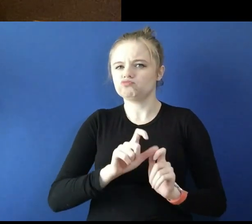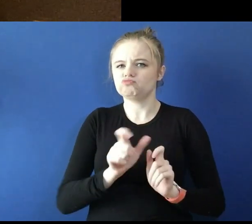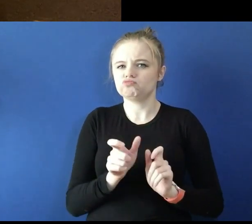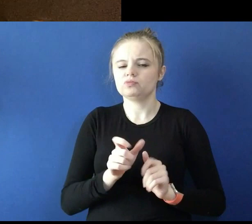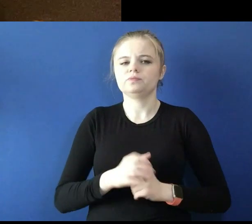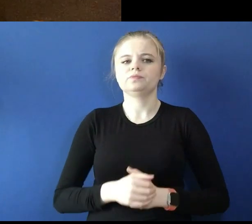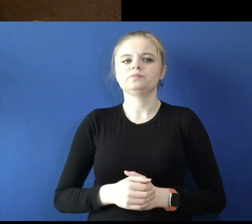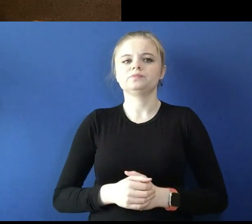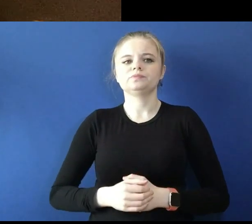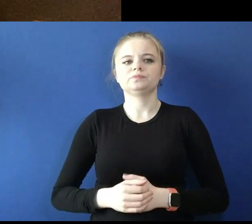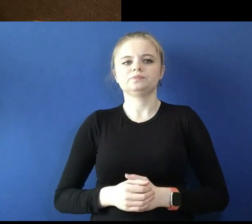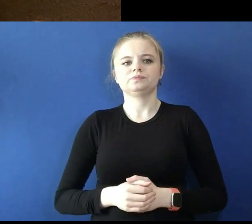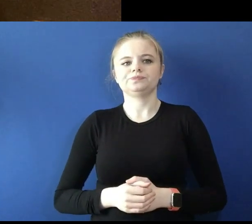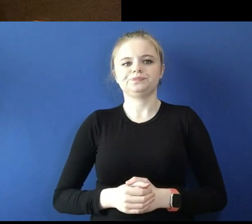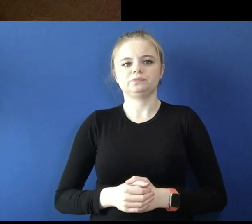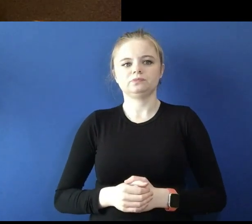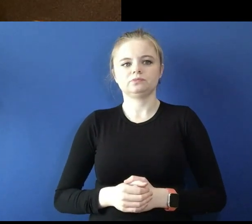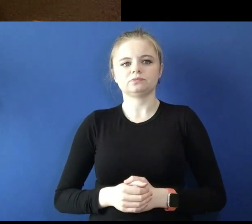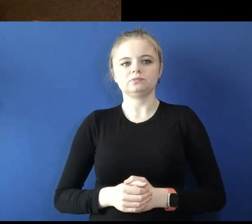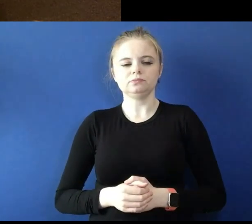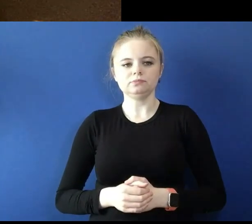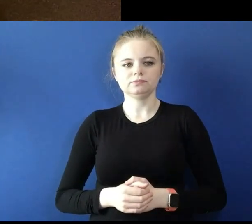bit.